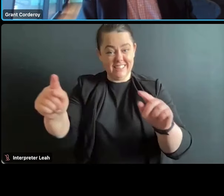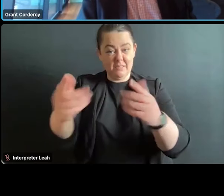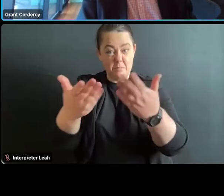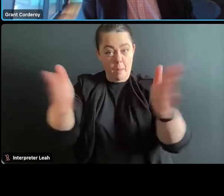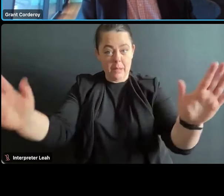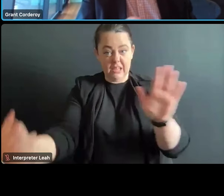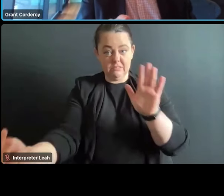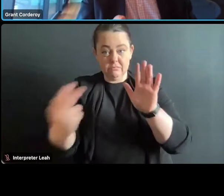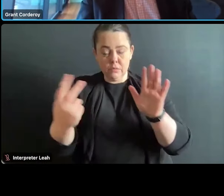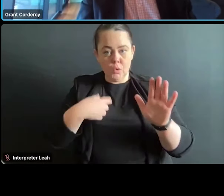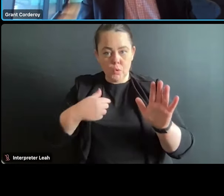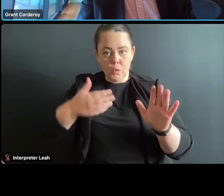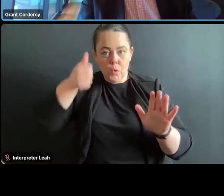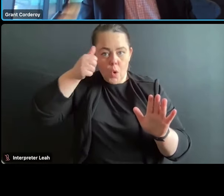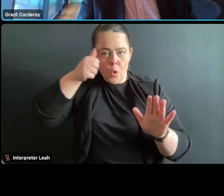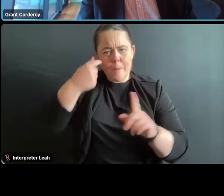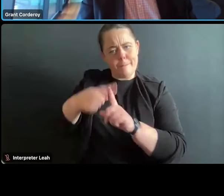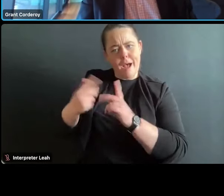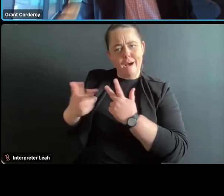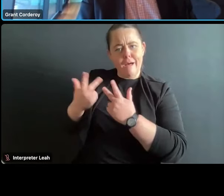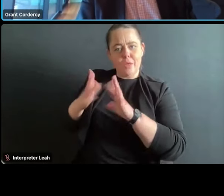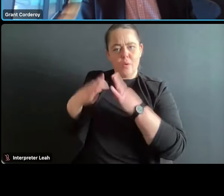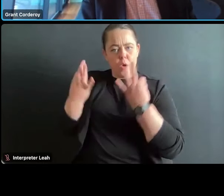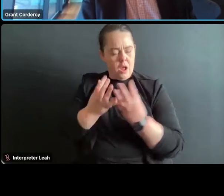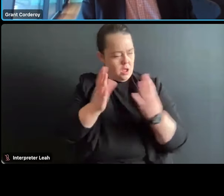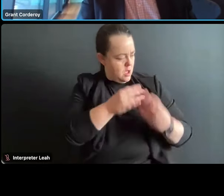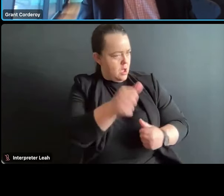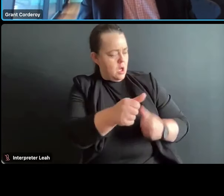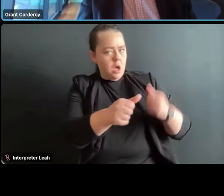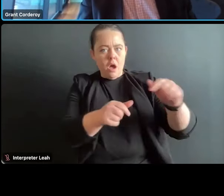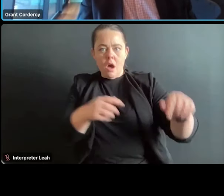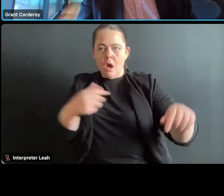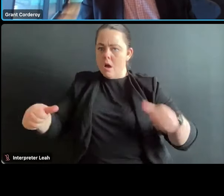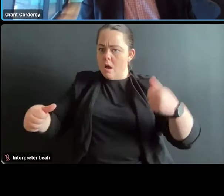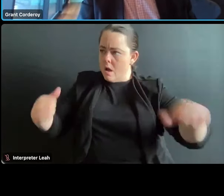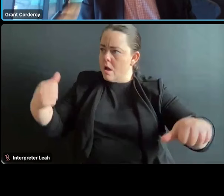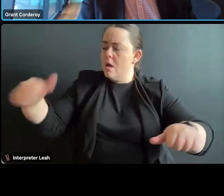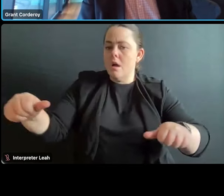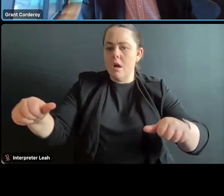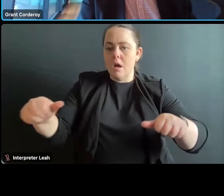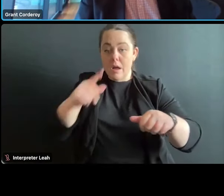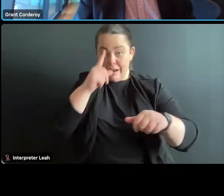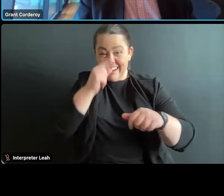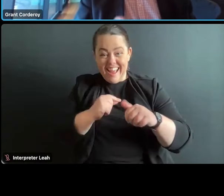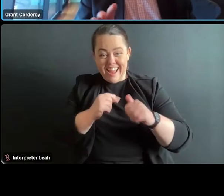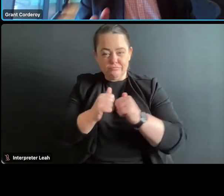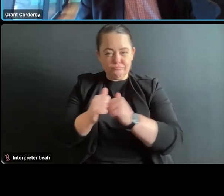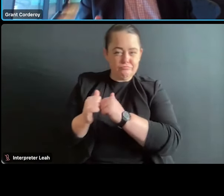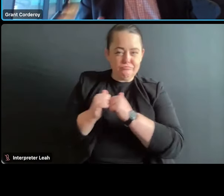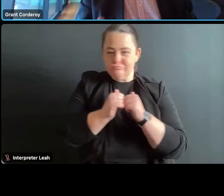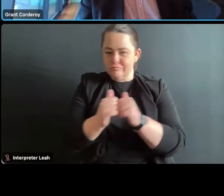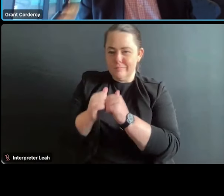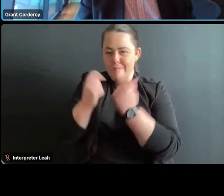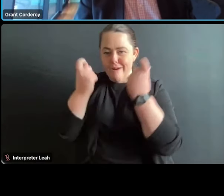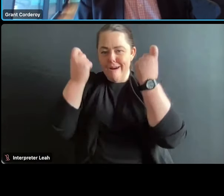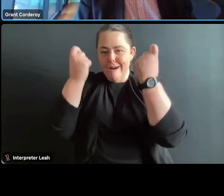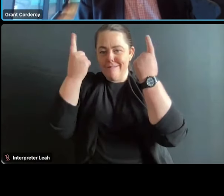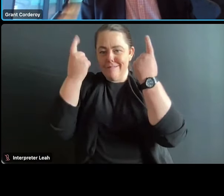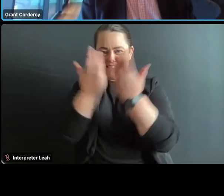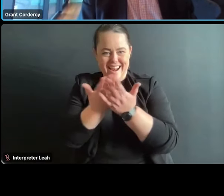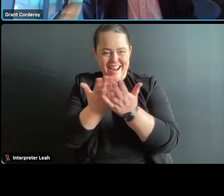the providers to be working together to improve the understanding of how care is delivered. And that's the